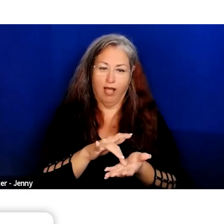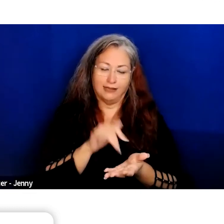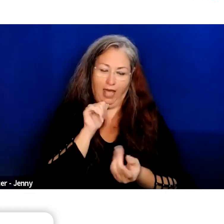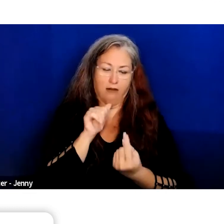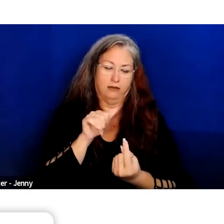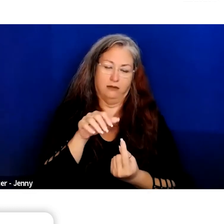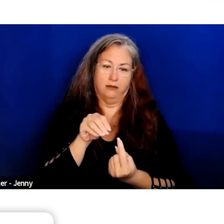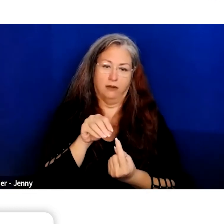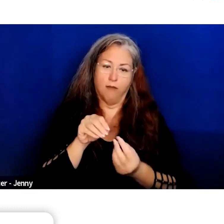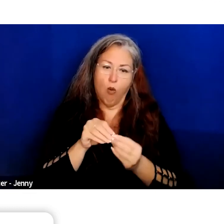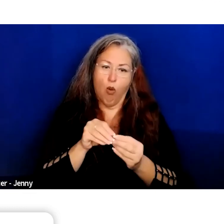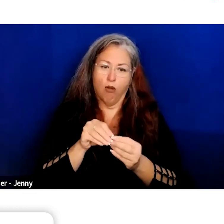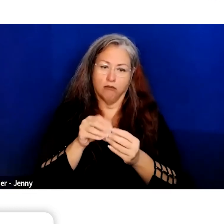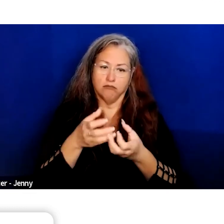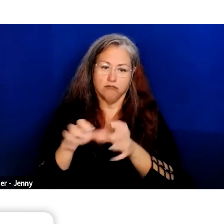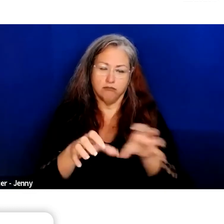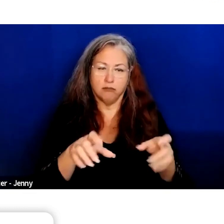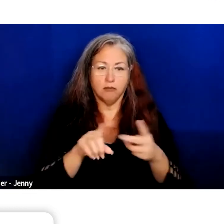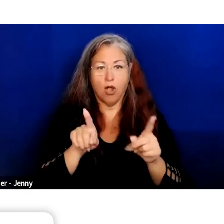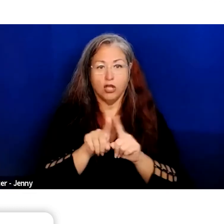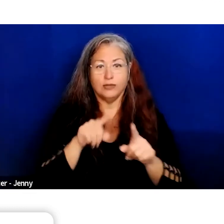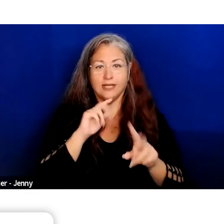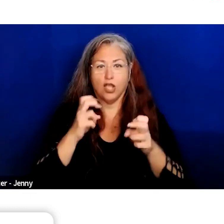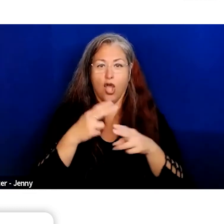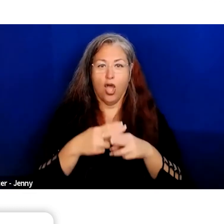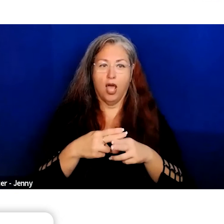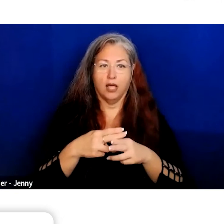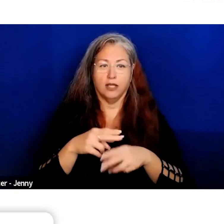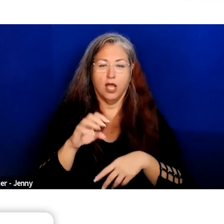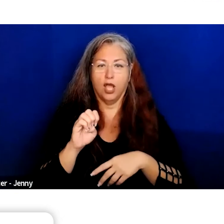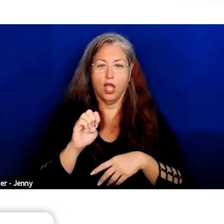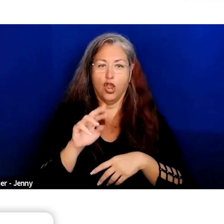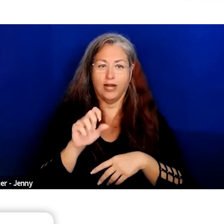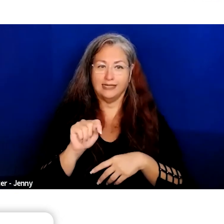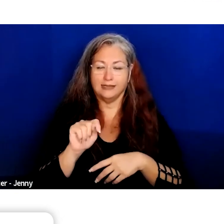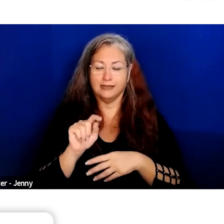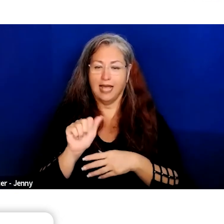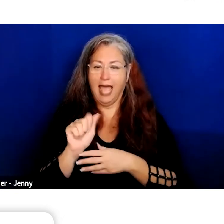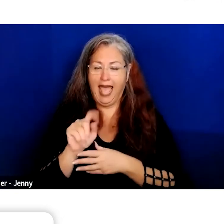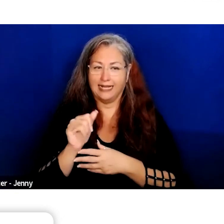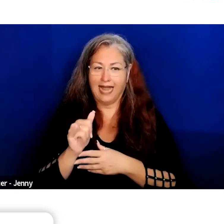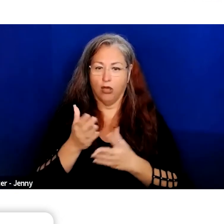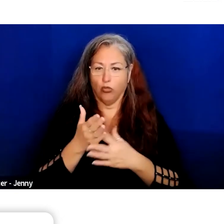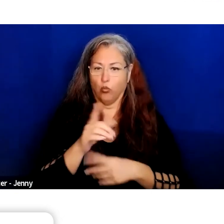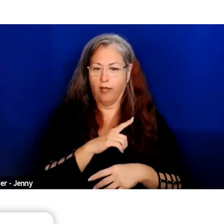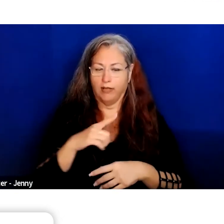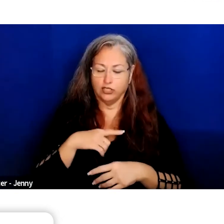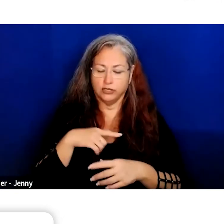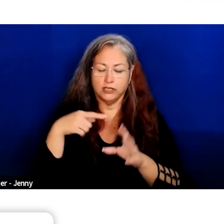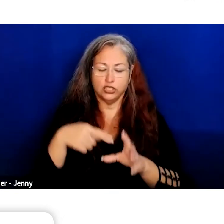Another example of this is, you know, the Earn It Act. I say this all the time. There's an act that's out right now in legislation